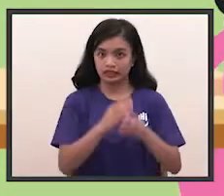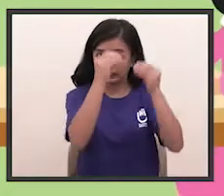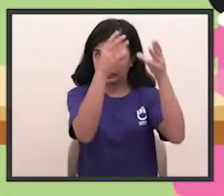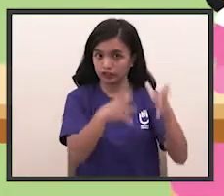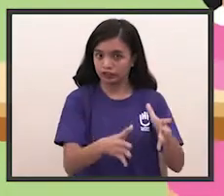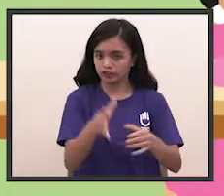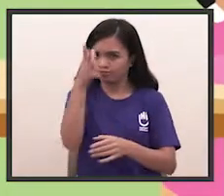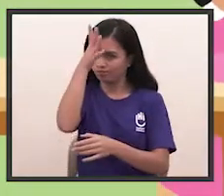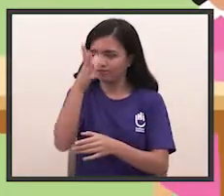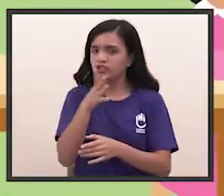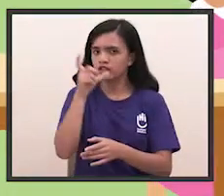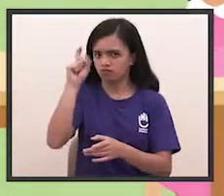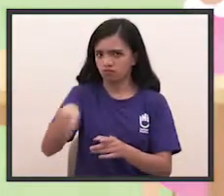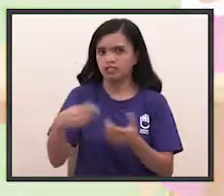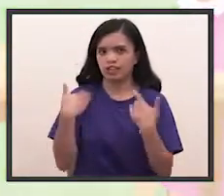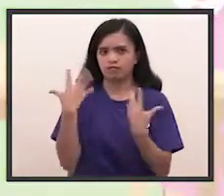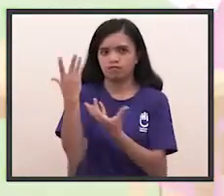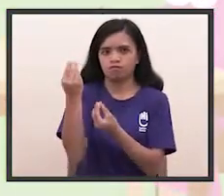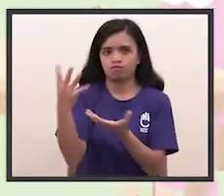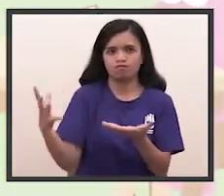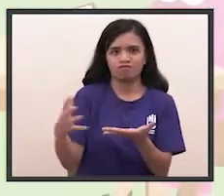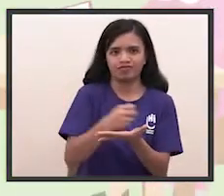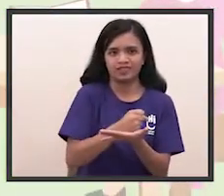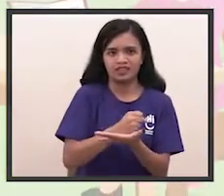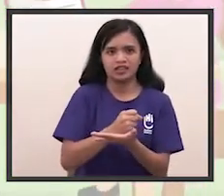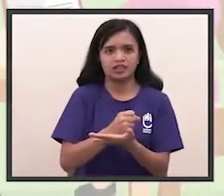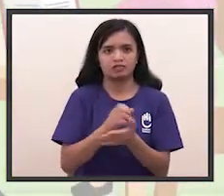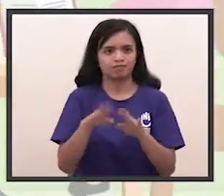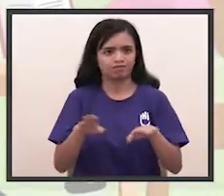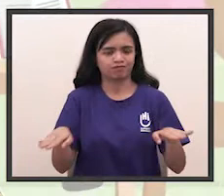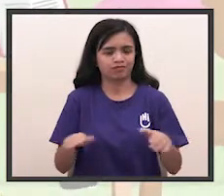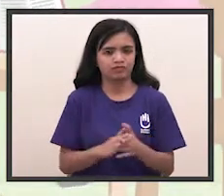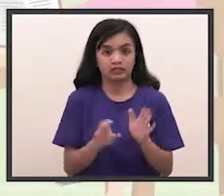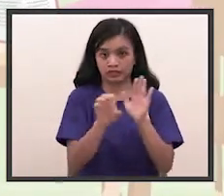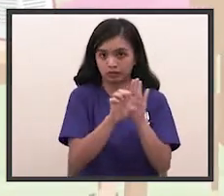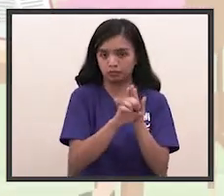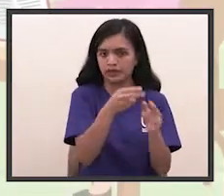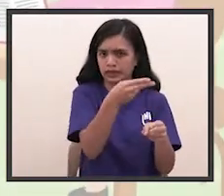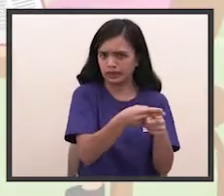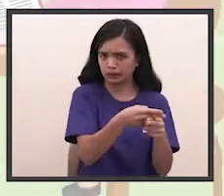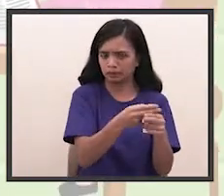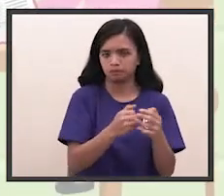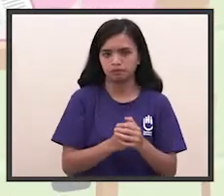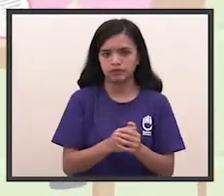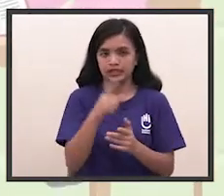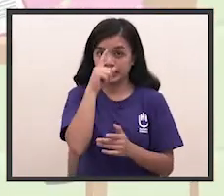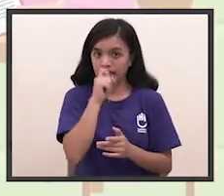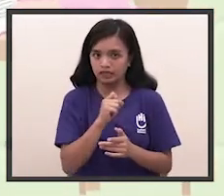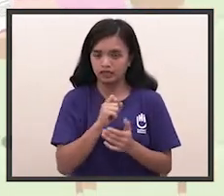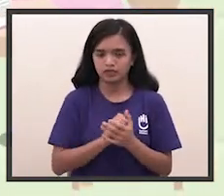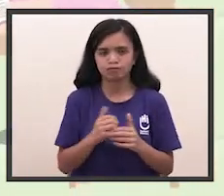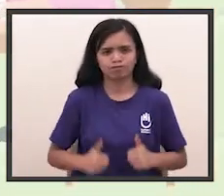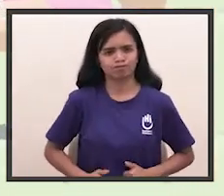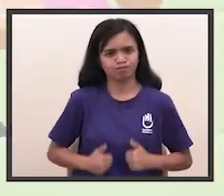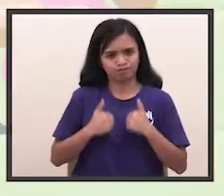Teachers and parents should have an updated data of children, such as name,